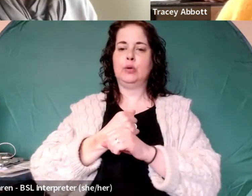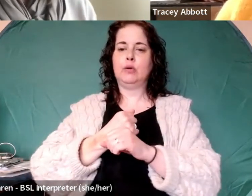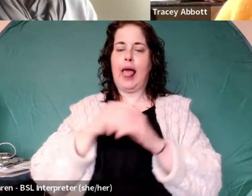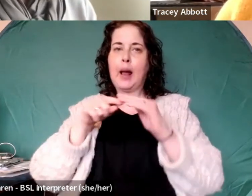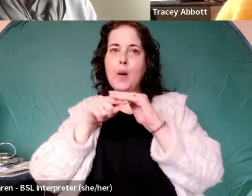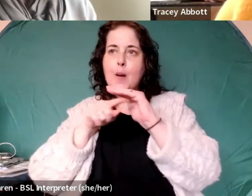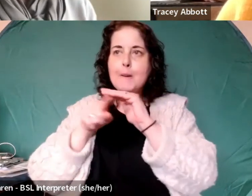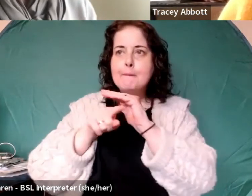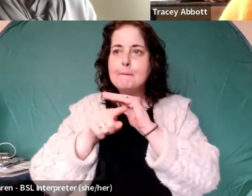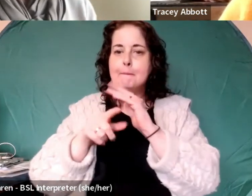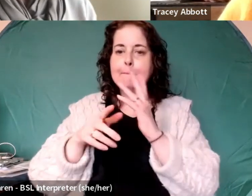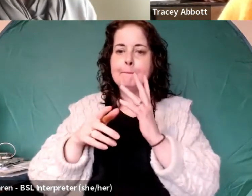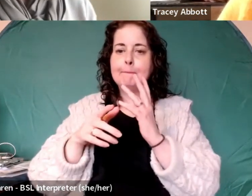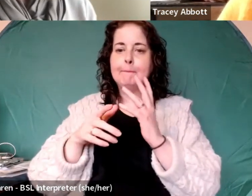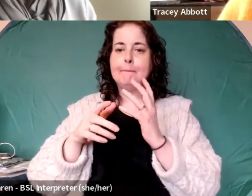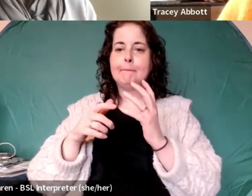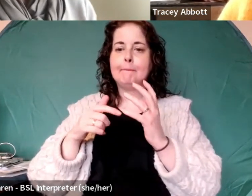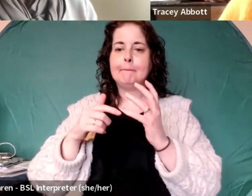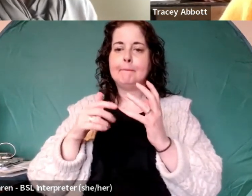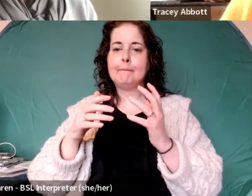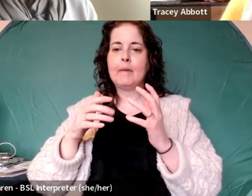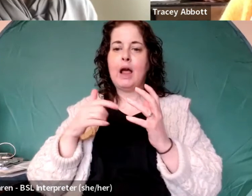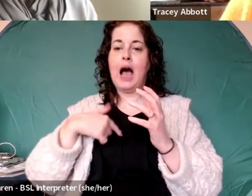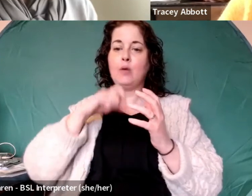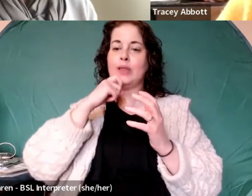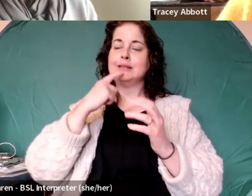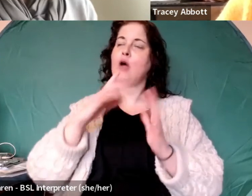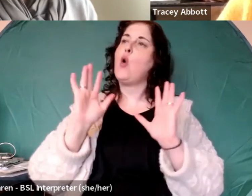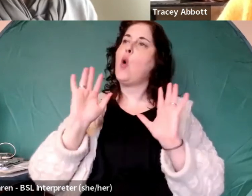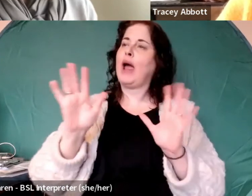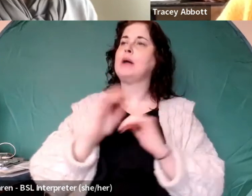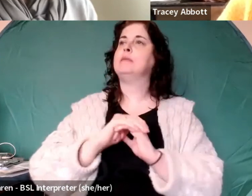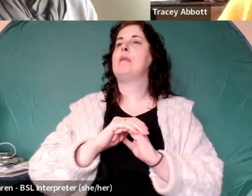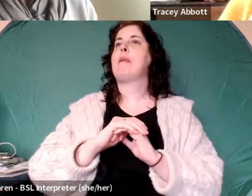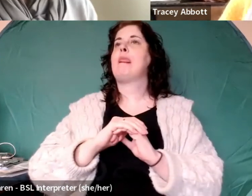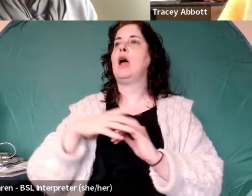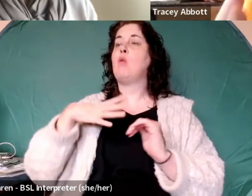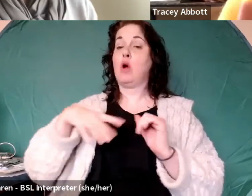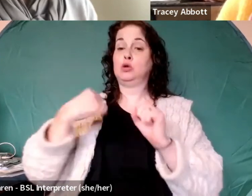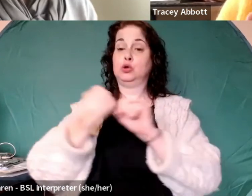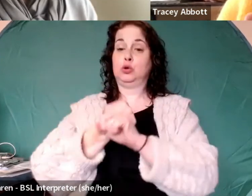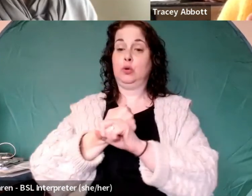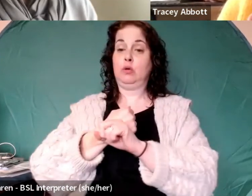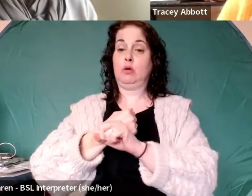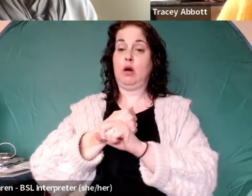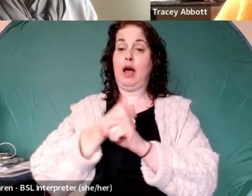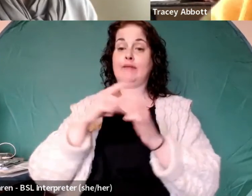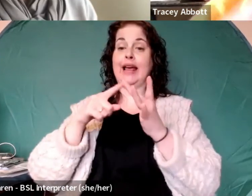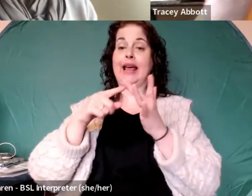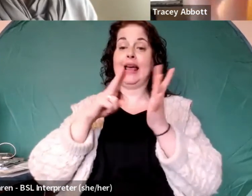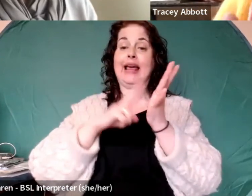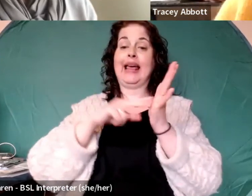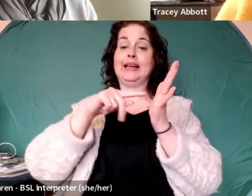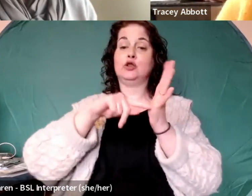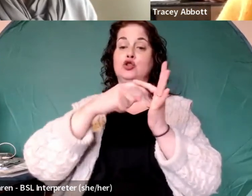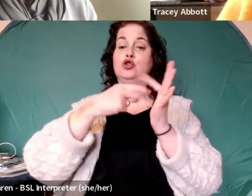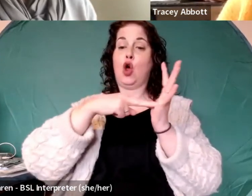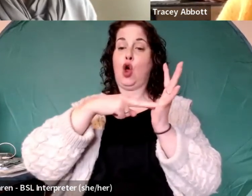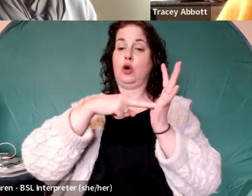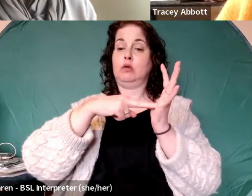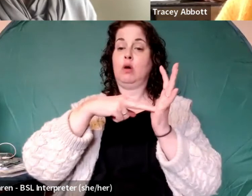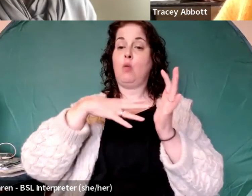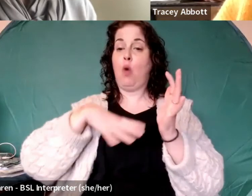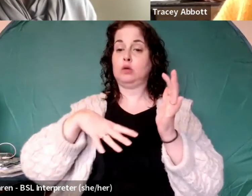tactics, because I'm a bit more like that, is I will say, right, what I want to do is we've got some intern roles. Everybody in the company